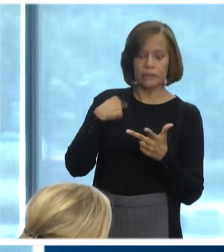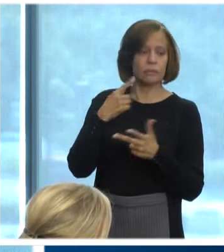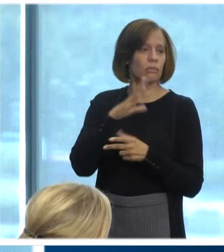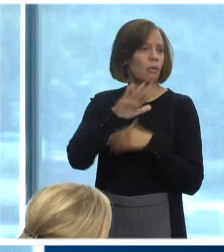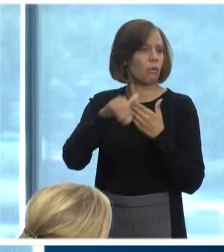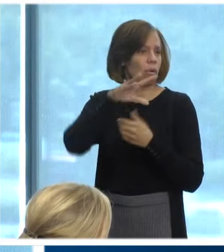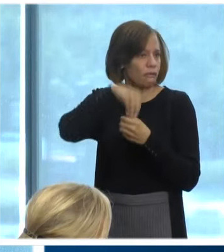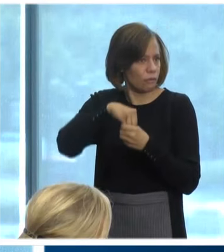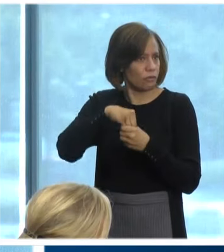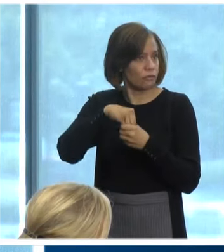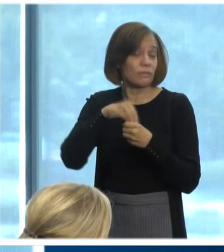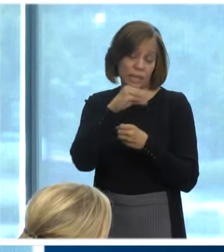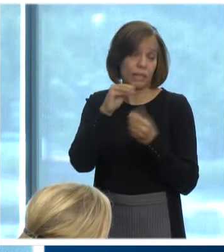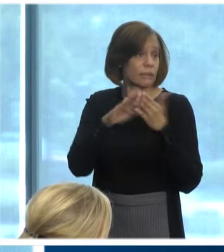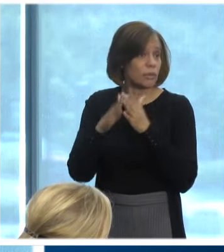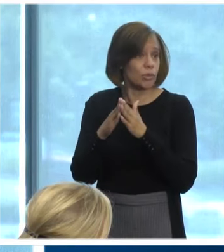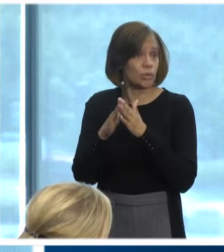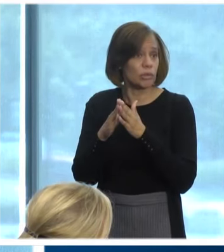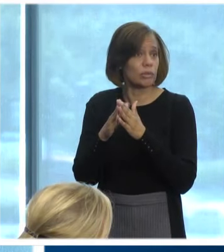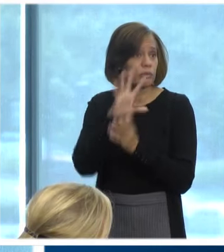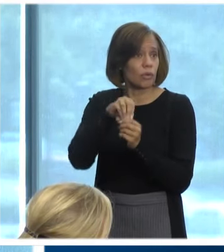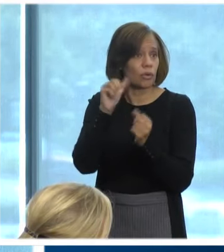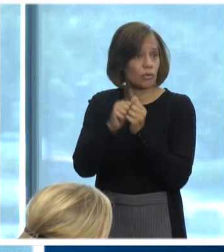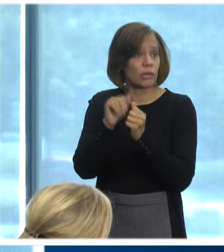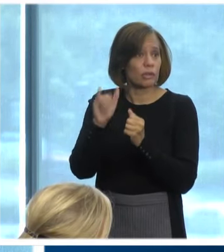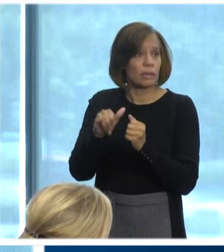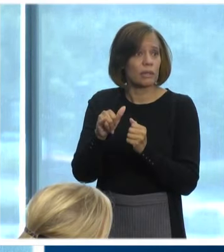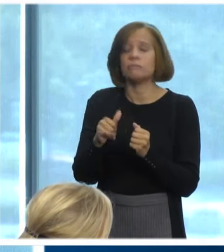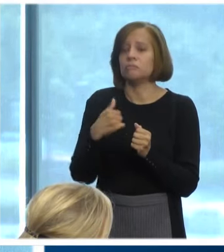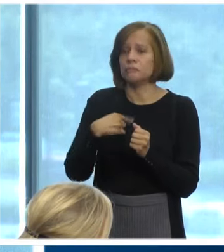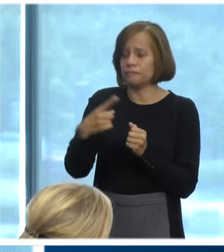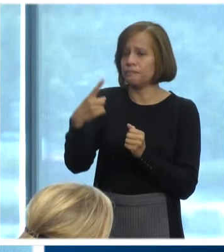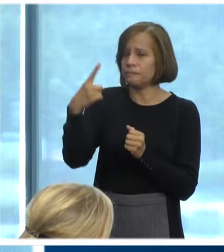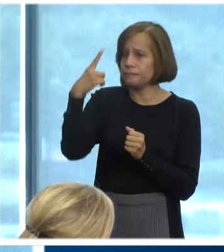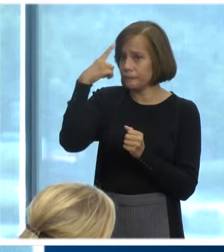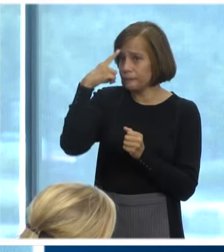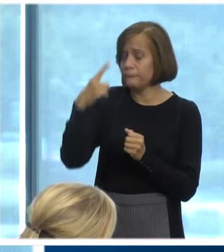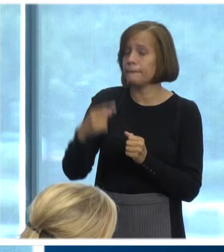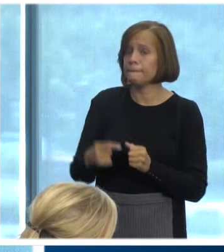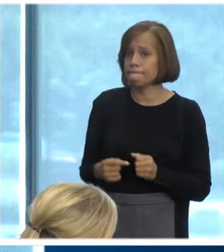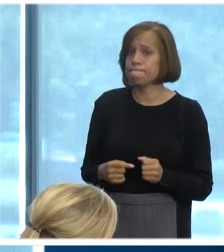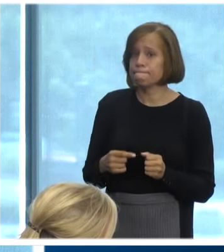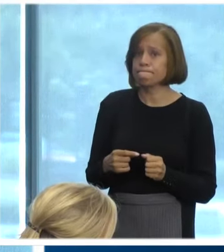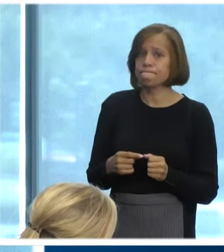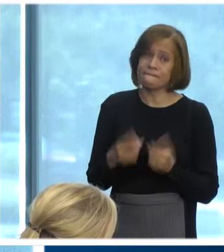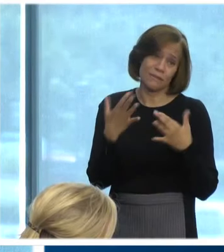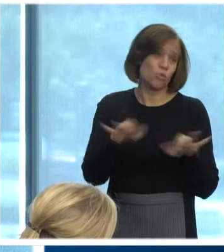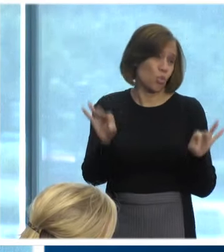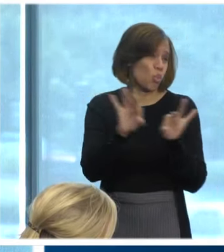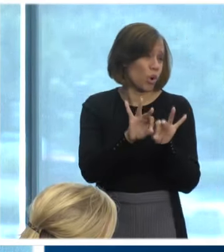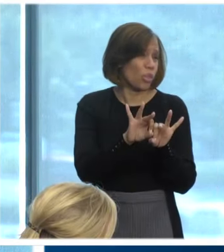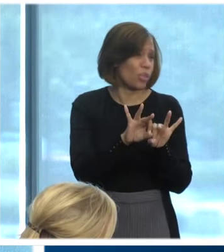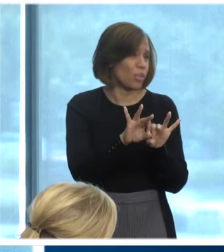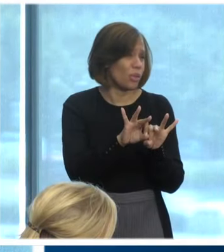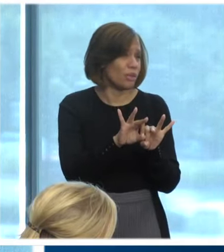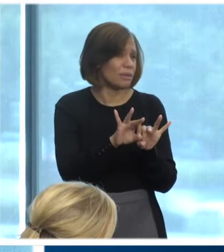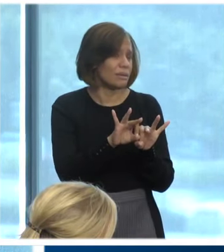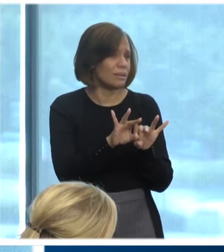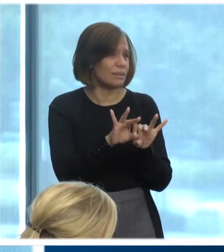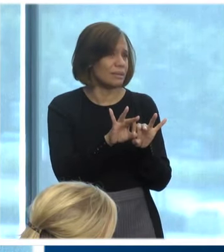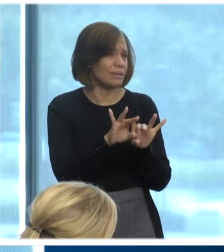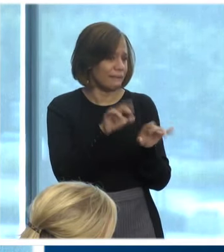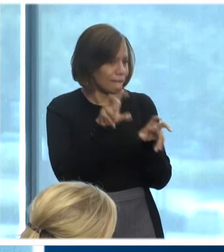that, and the community has a role to play in that. So I believe that it's worth investing in